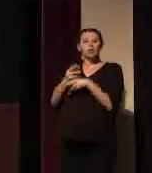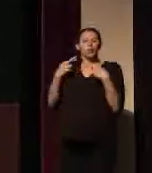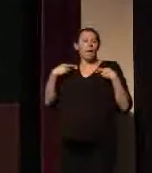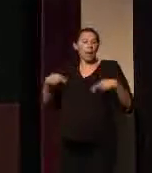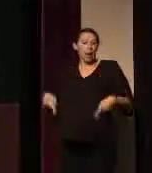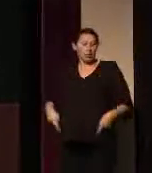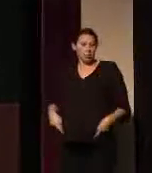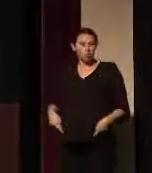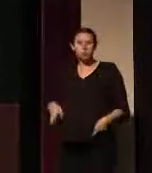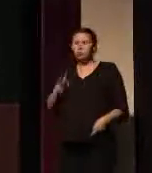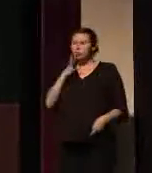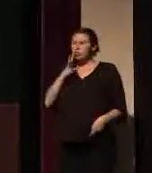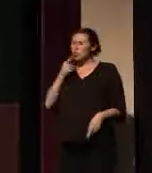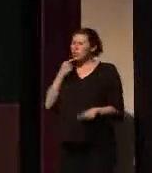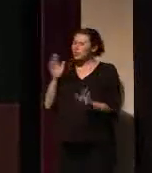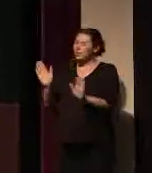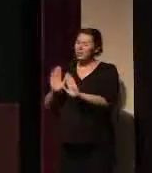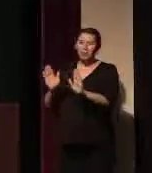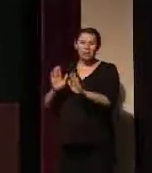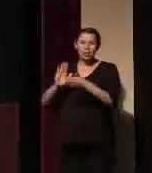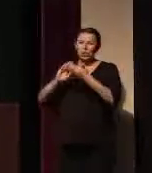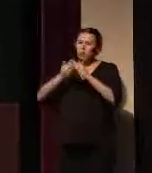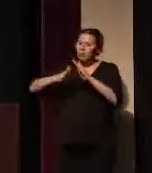the community has not had a chance to mourn.